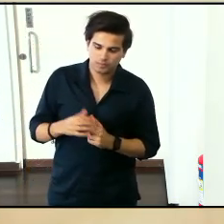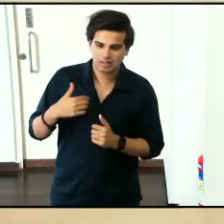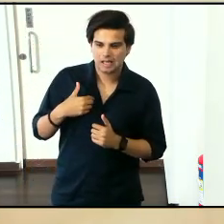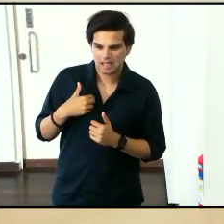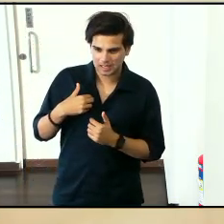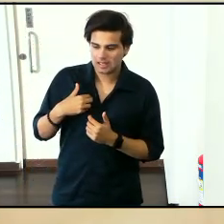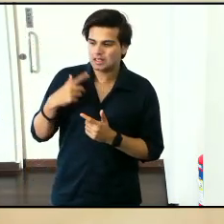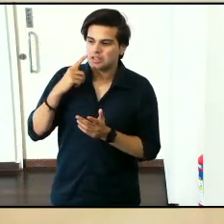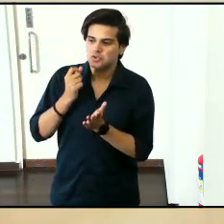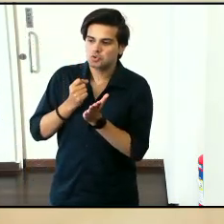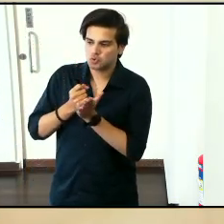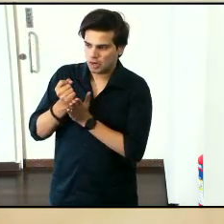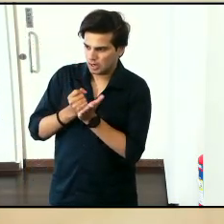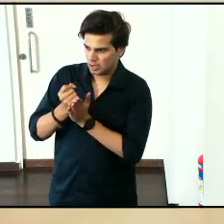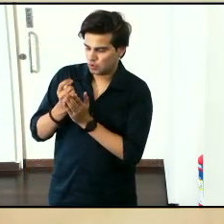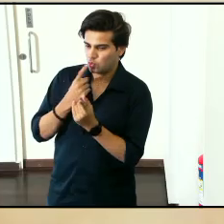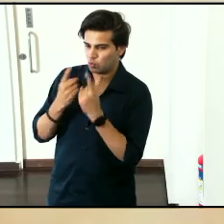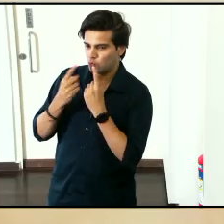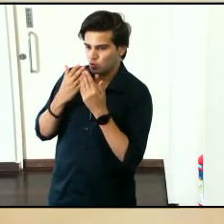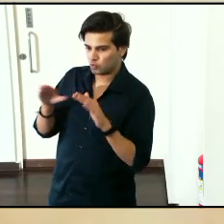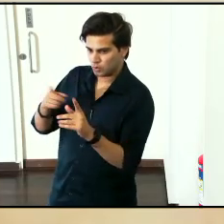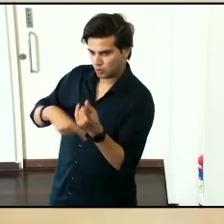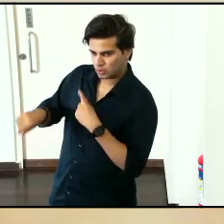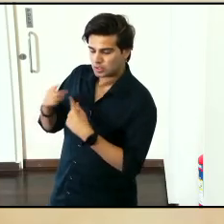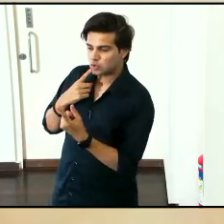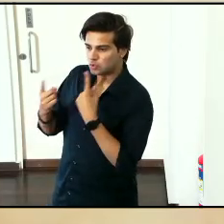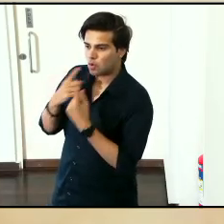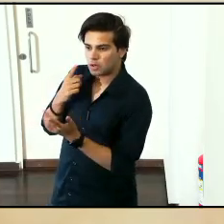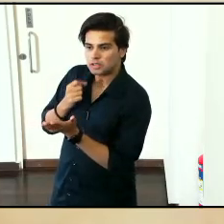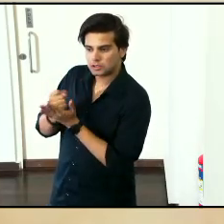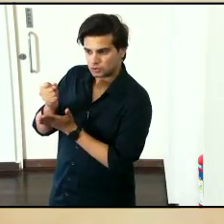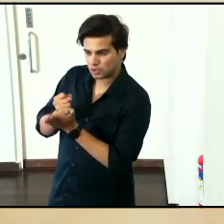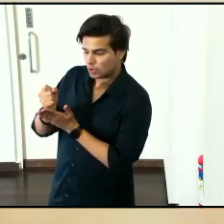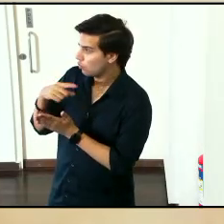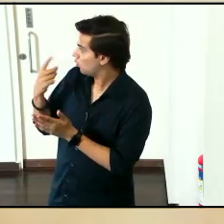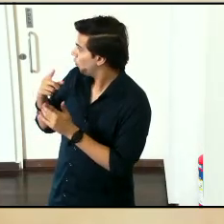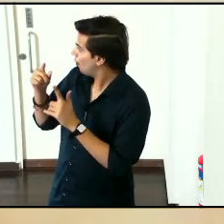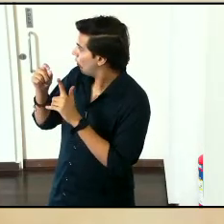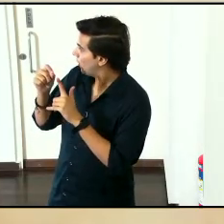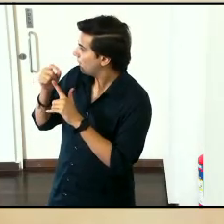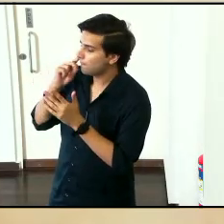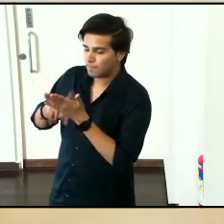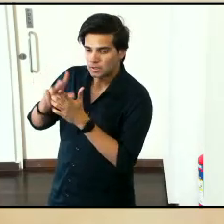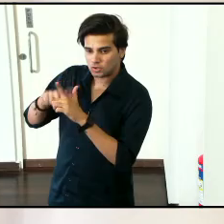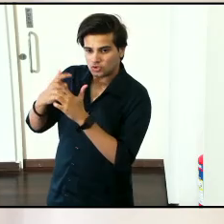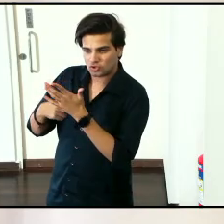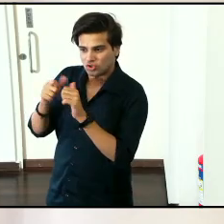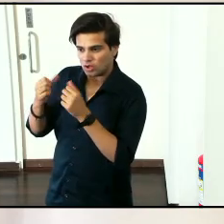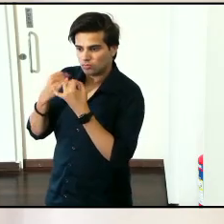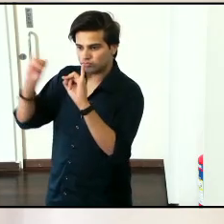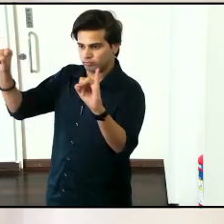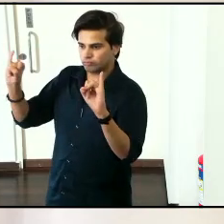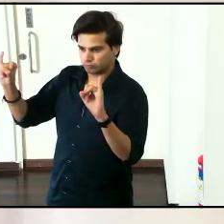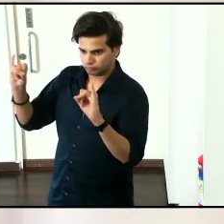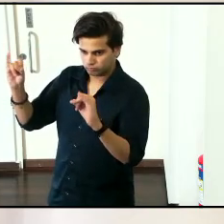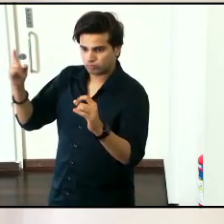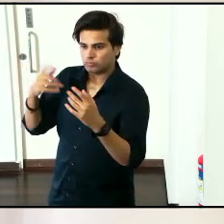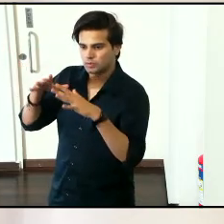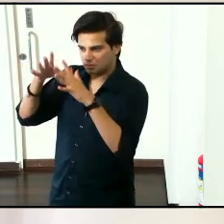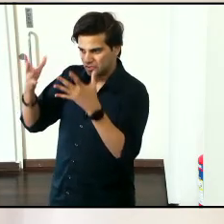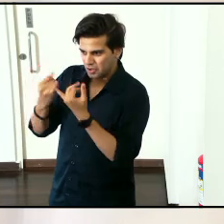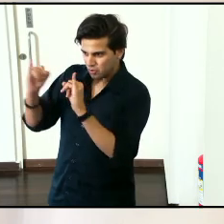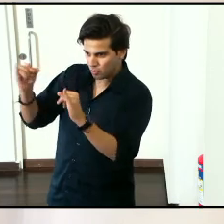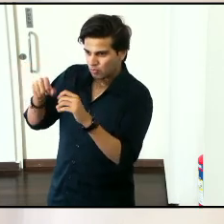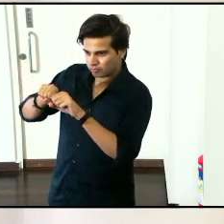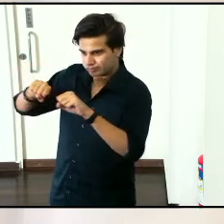I tried to talk to my old students who were part of Pinjra Tod. I couldn't speak to them, so I just brought this image. I think it's important because